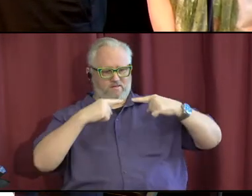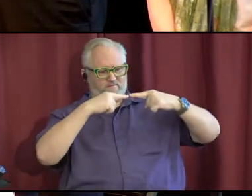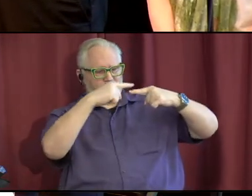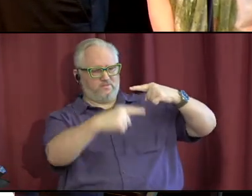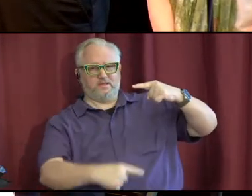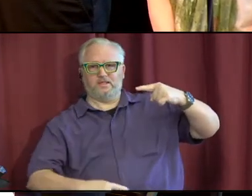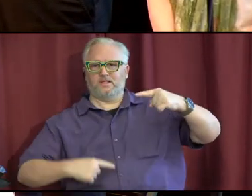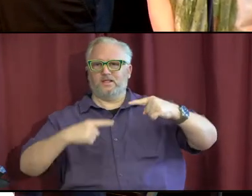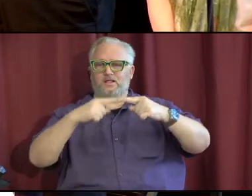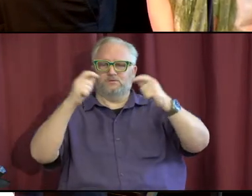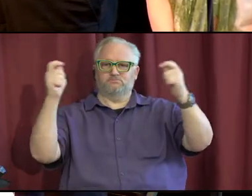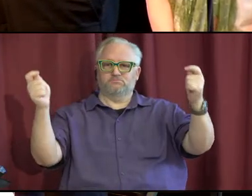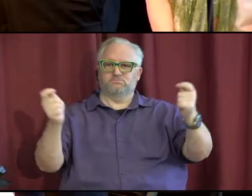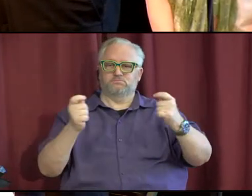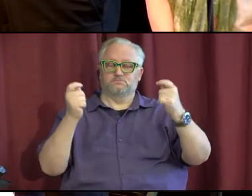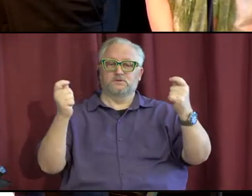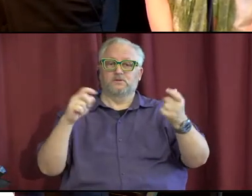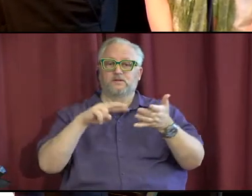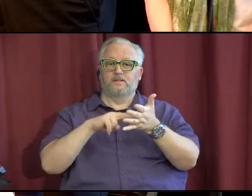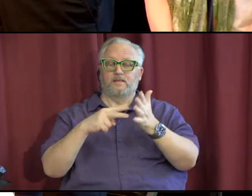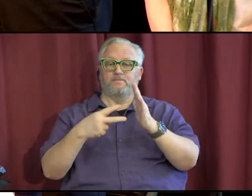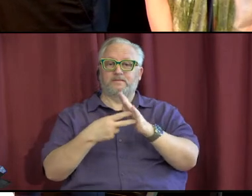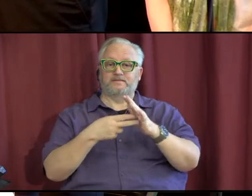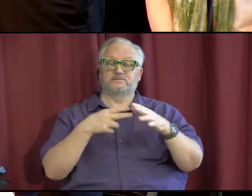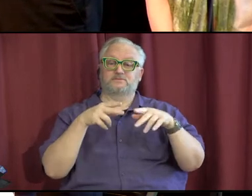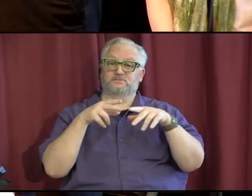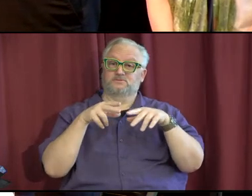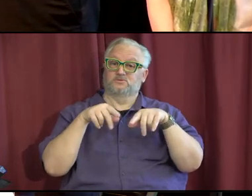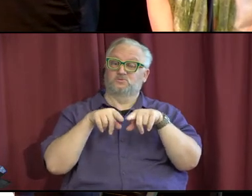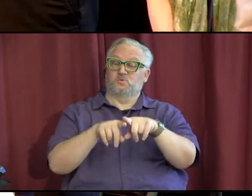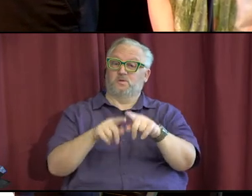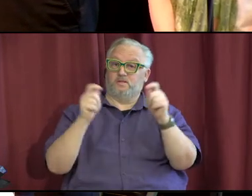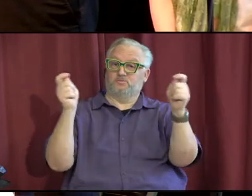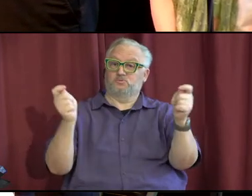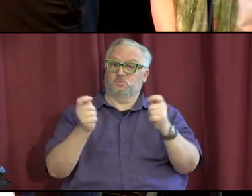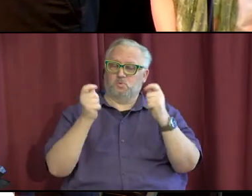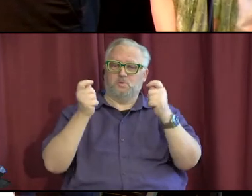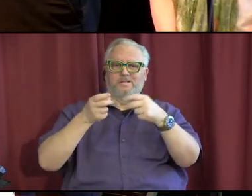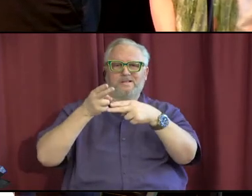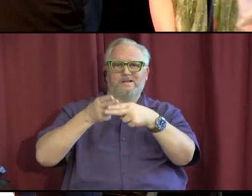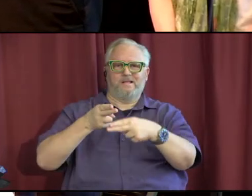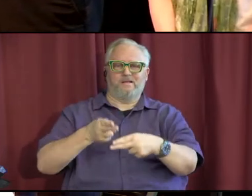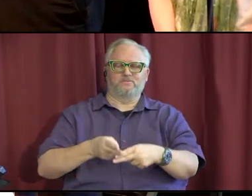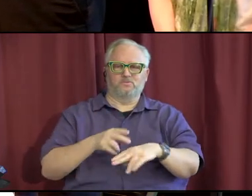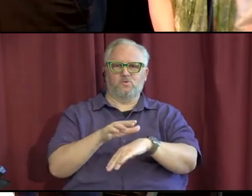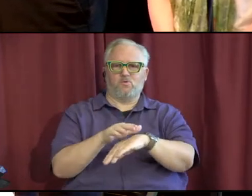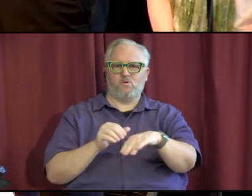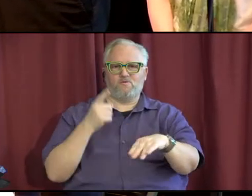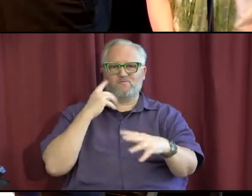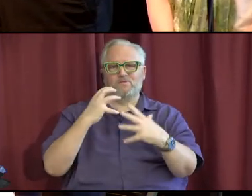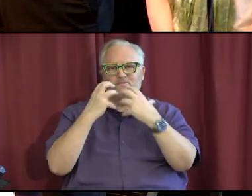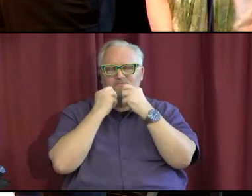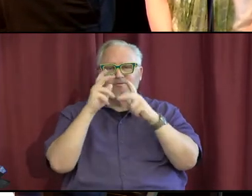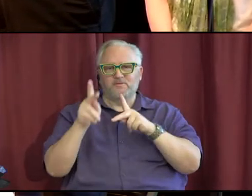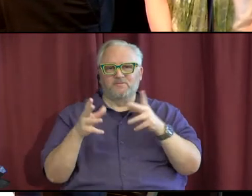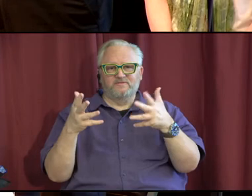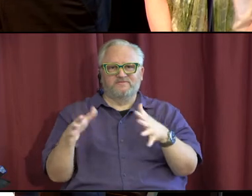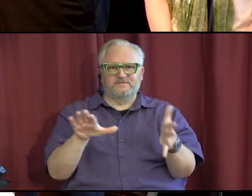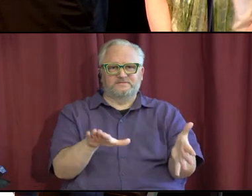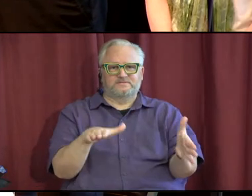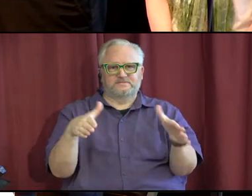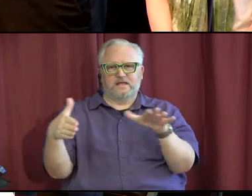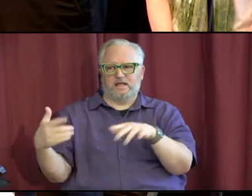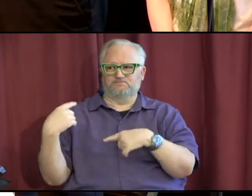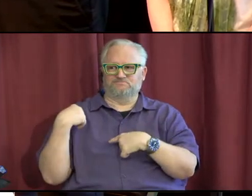ritual, during which we call out the names of our beloveds who have died in